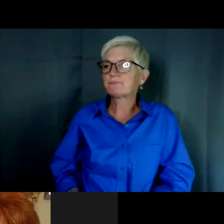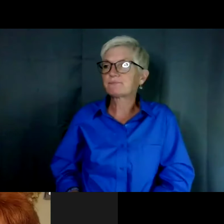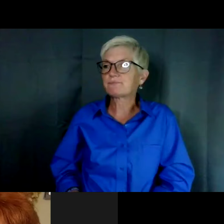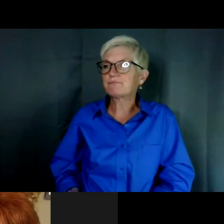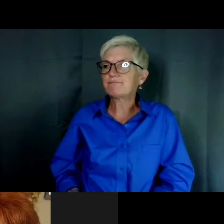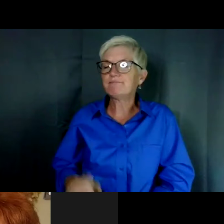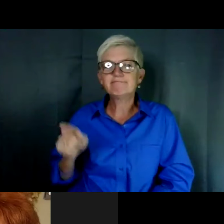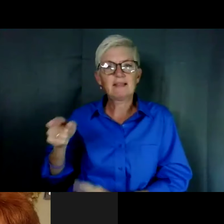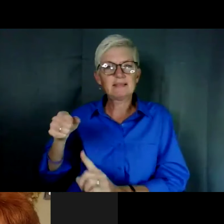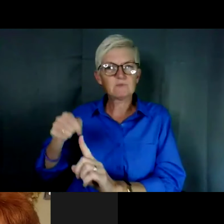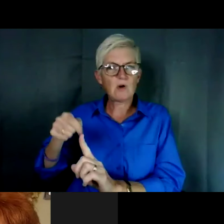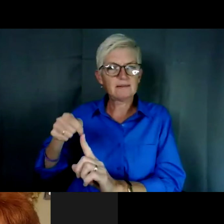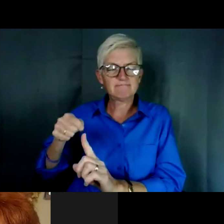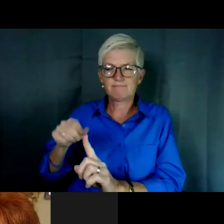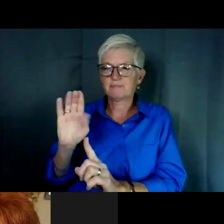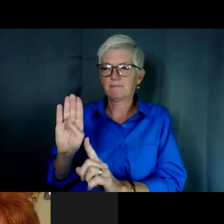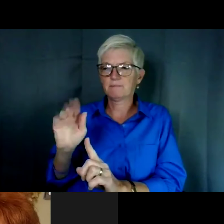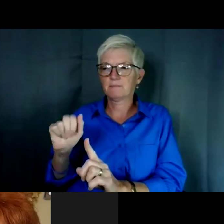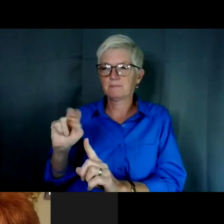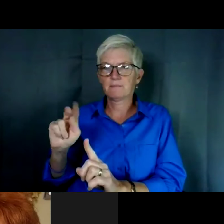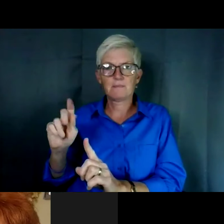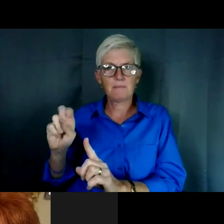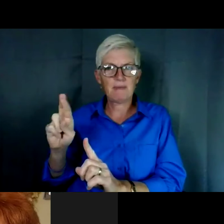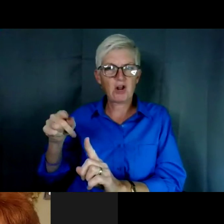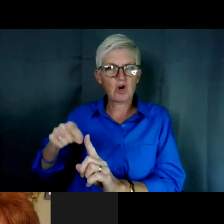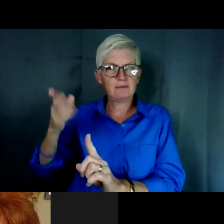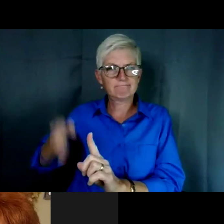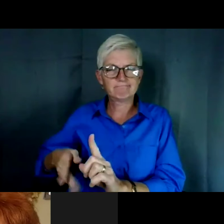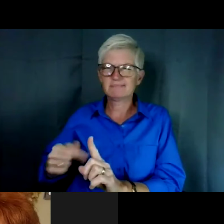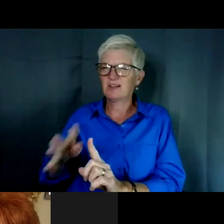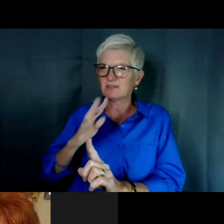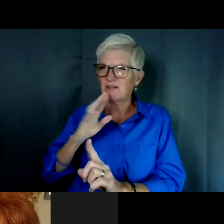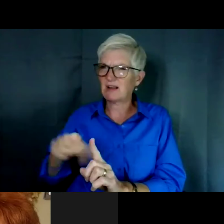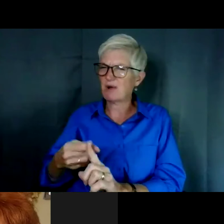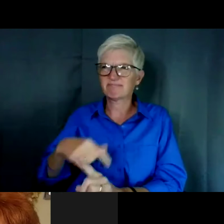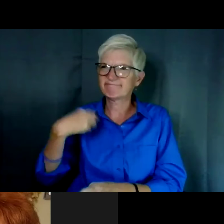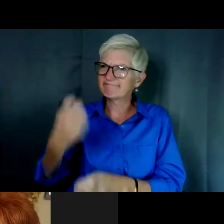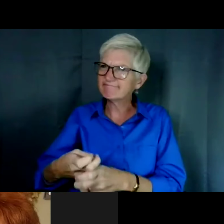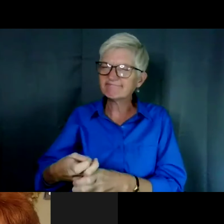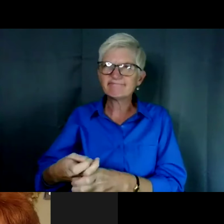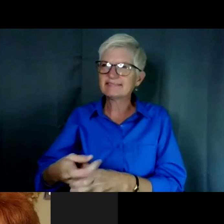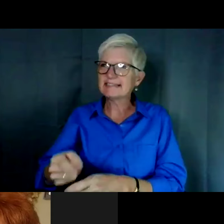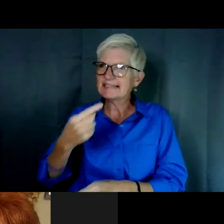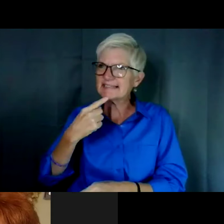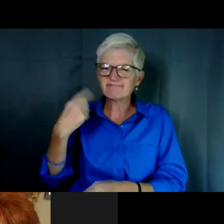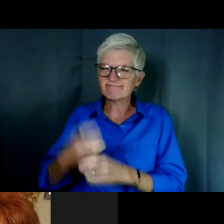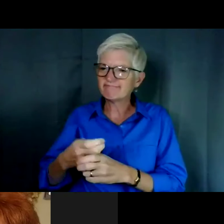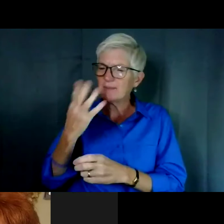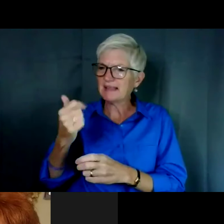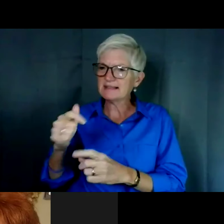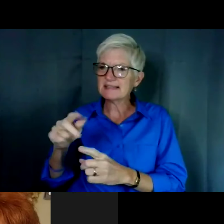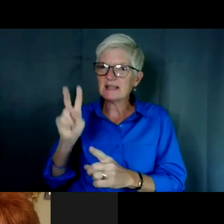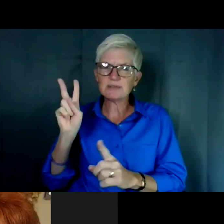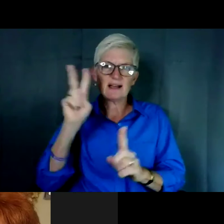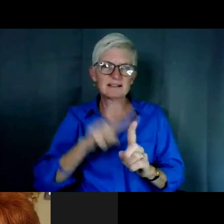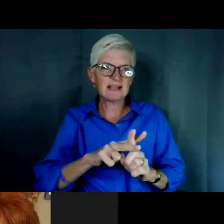banker was talking about how difficult it was because he had been assigned to work with